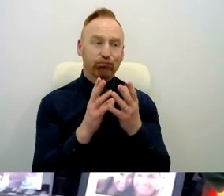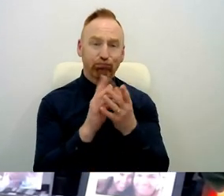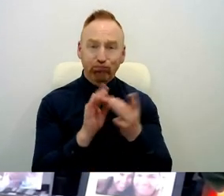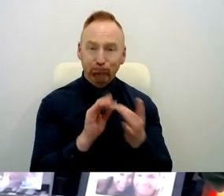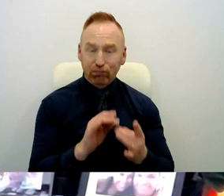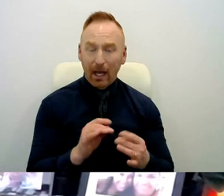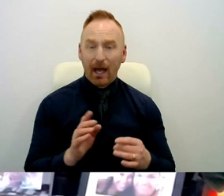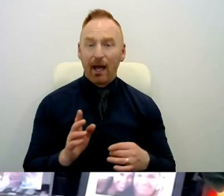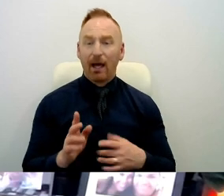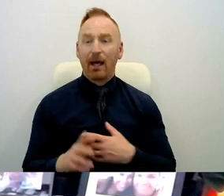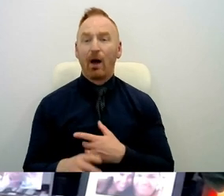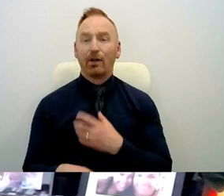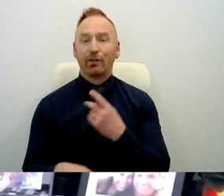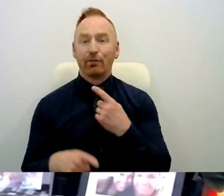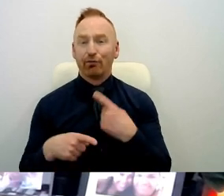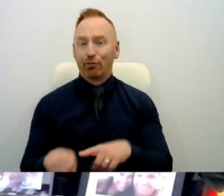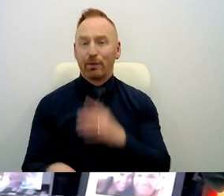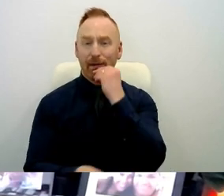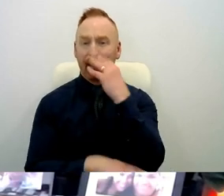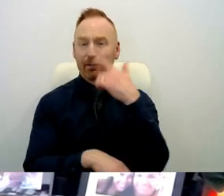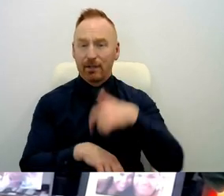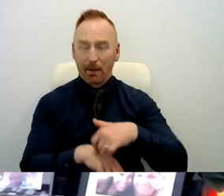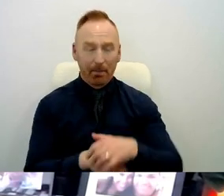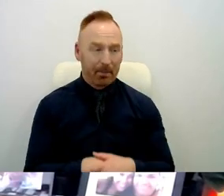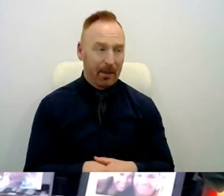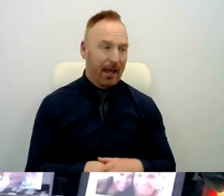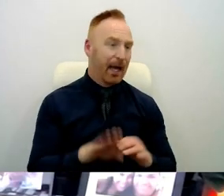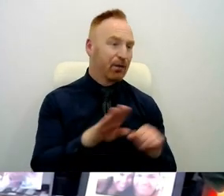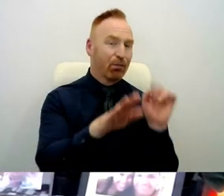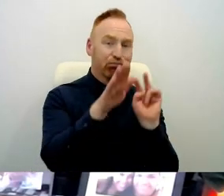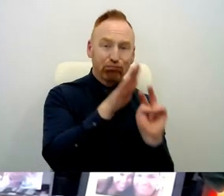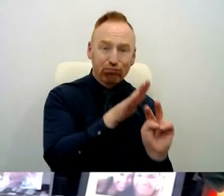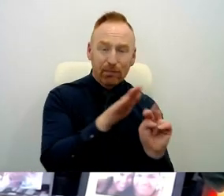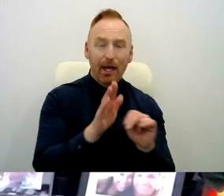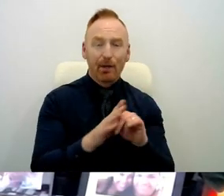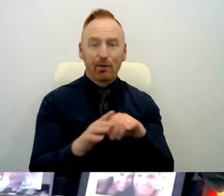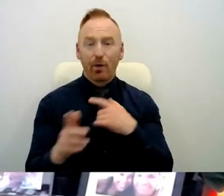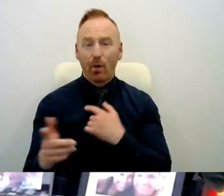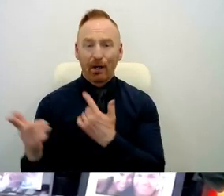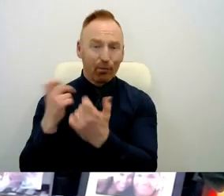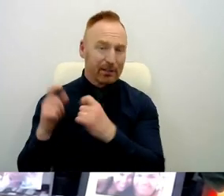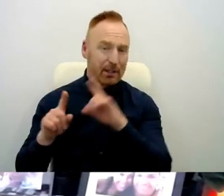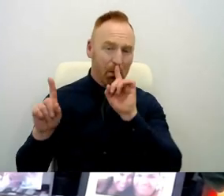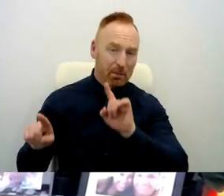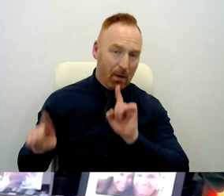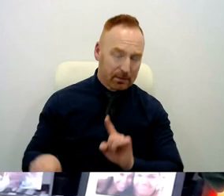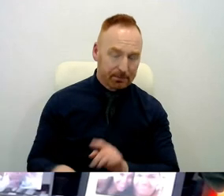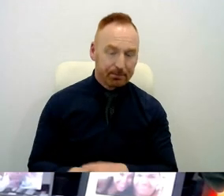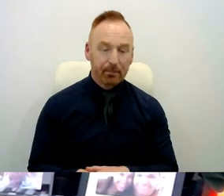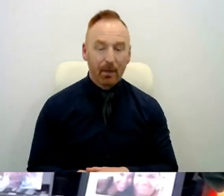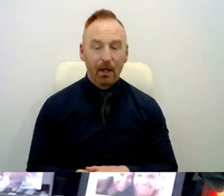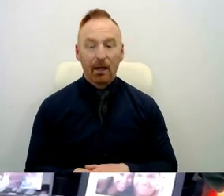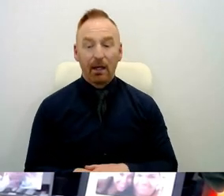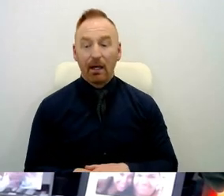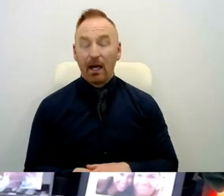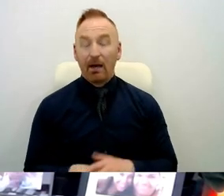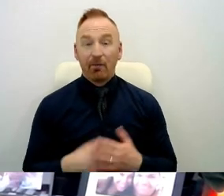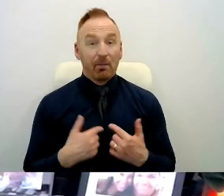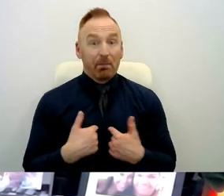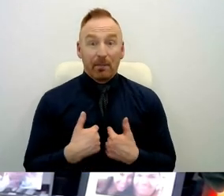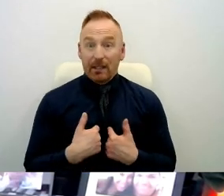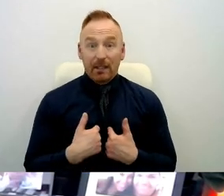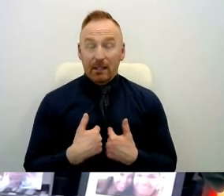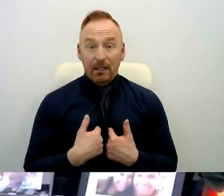us over the lunch time. So thank you. And also for your insight and your responses to everyone's questions. It's